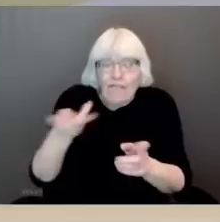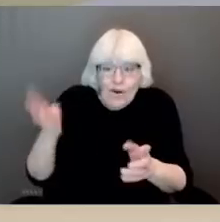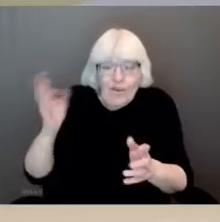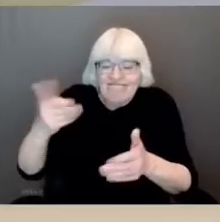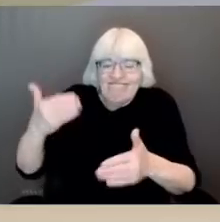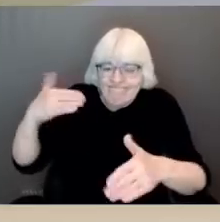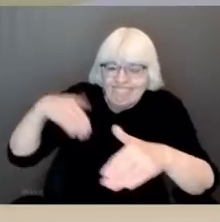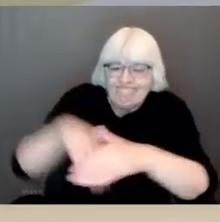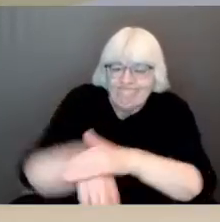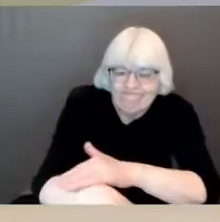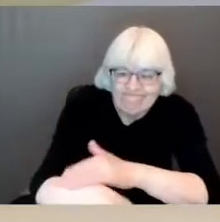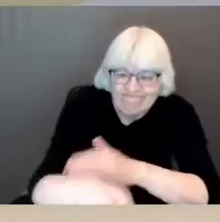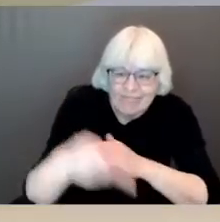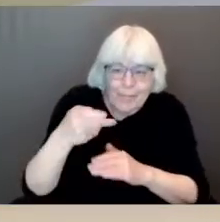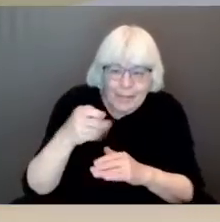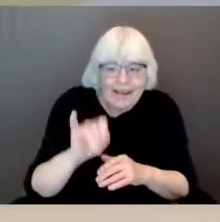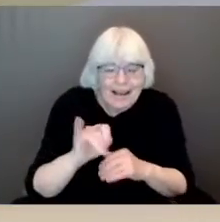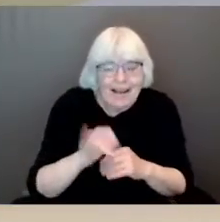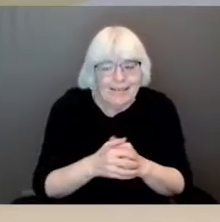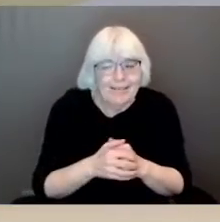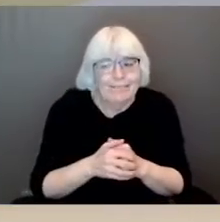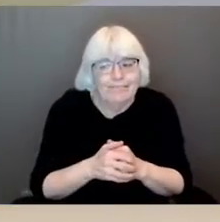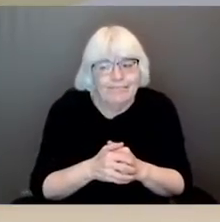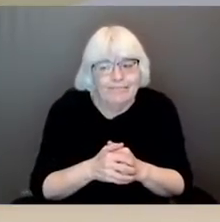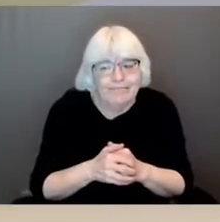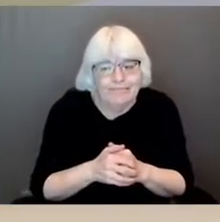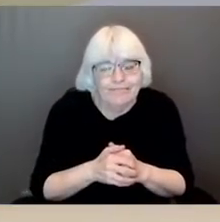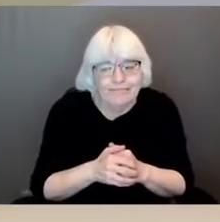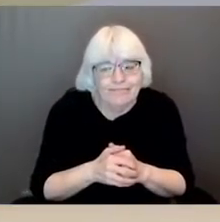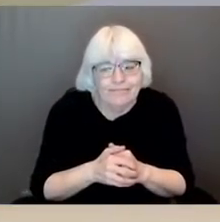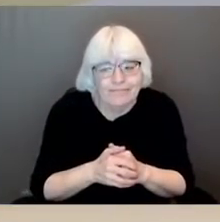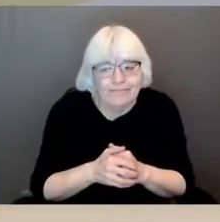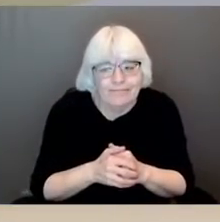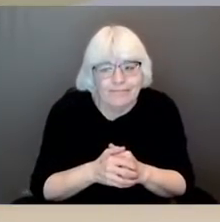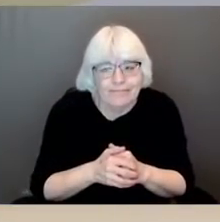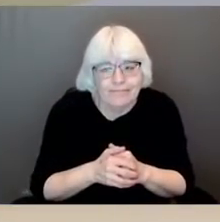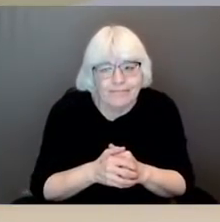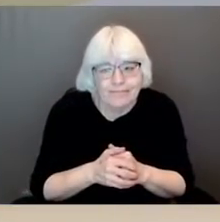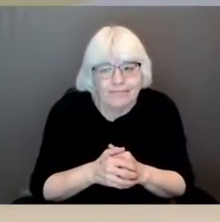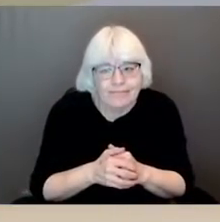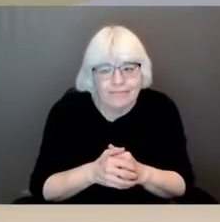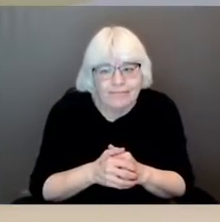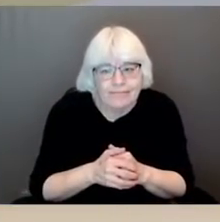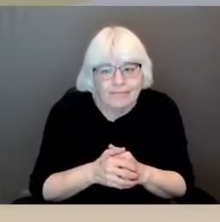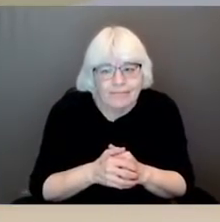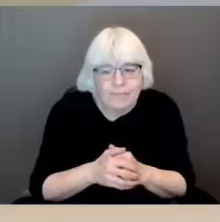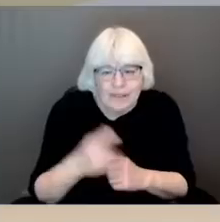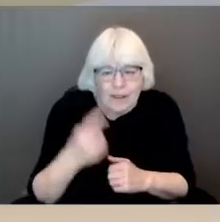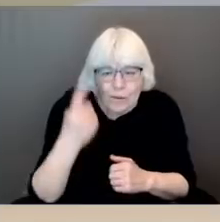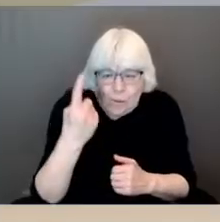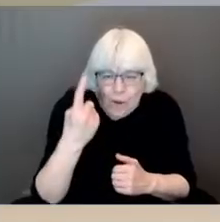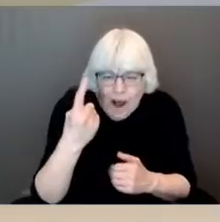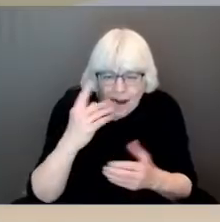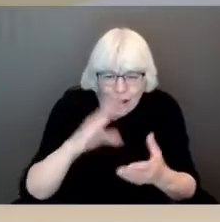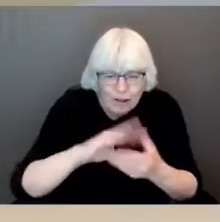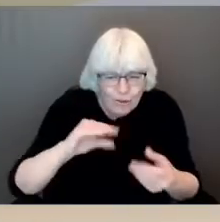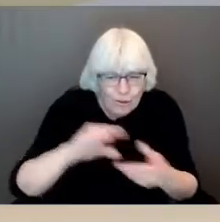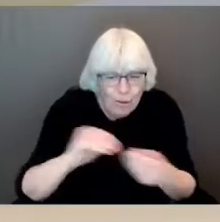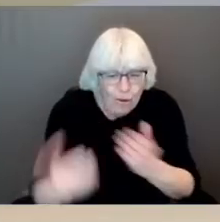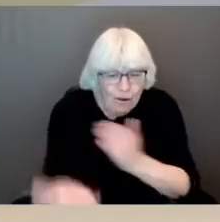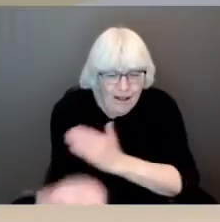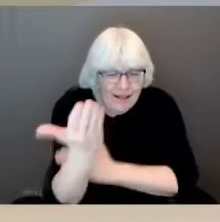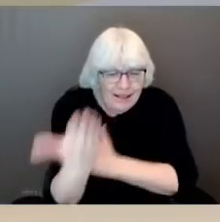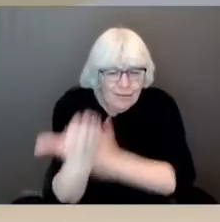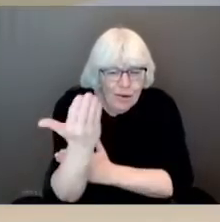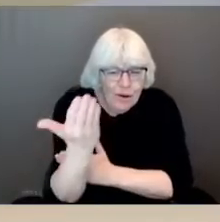And I think there was actually a media story this morning from one of our neighboring